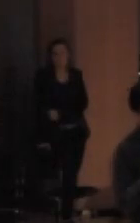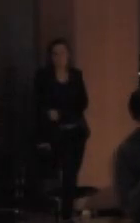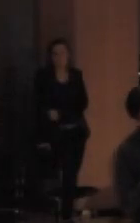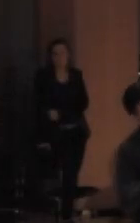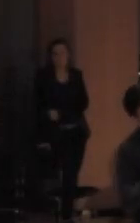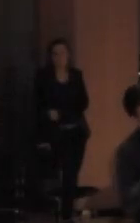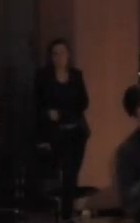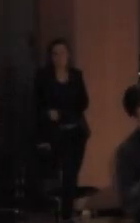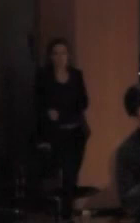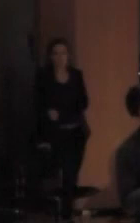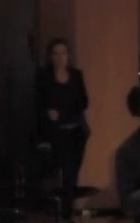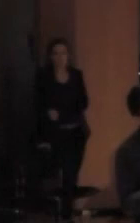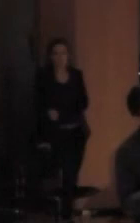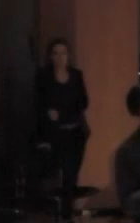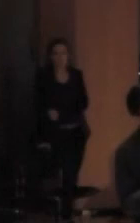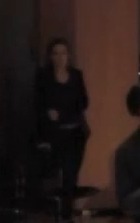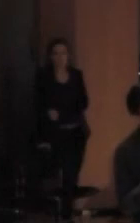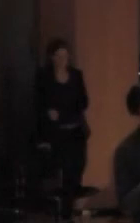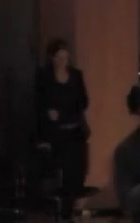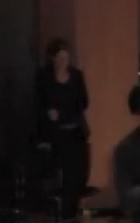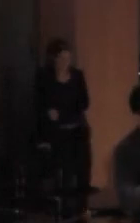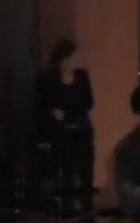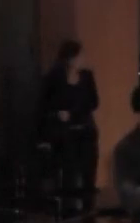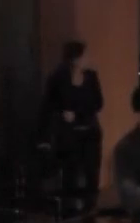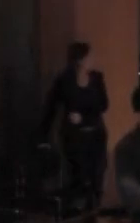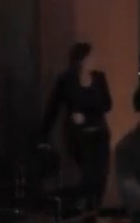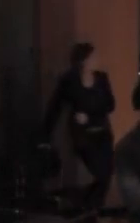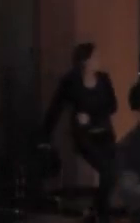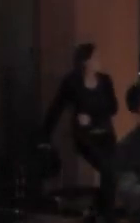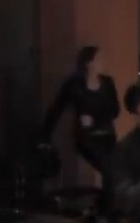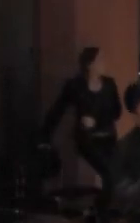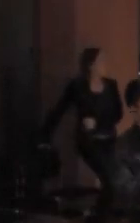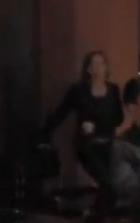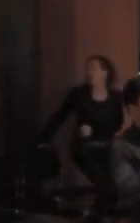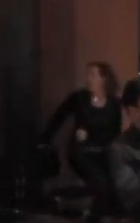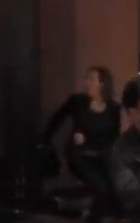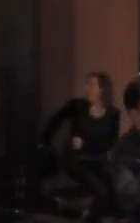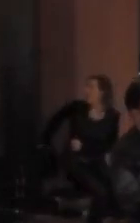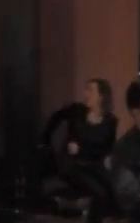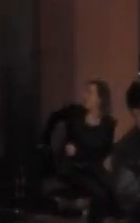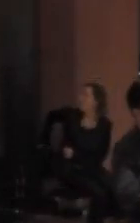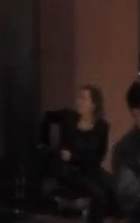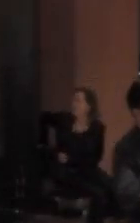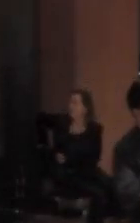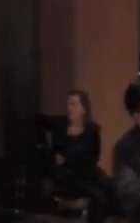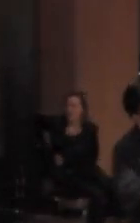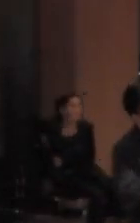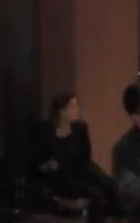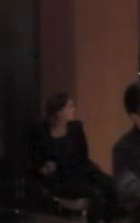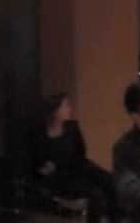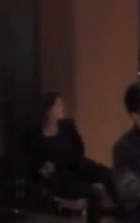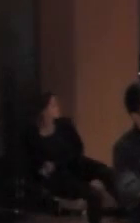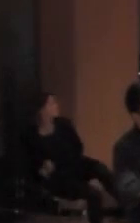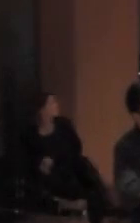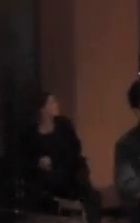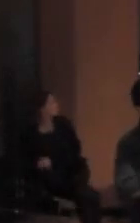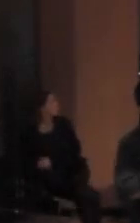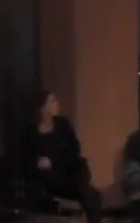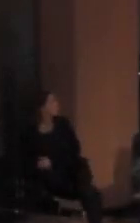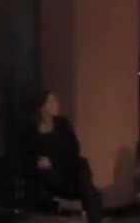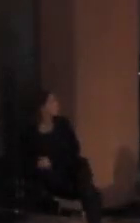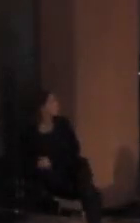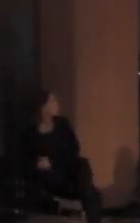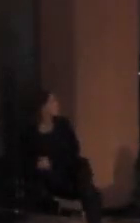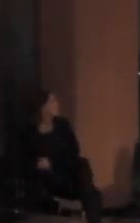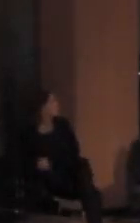probably do know each other huh maybe yeah